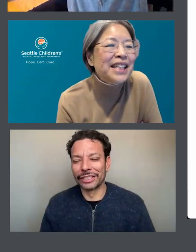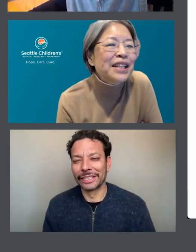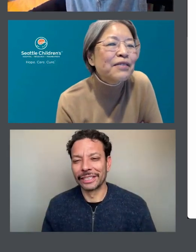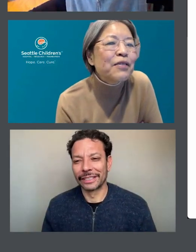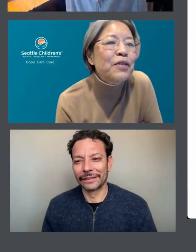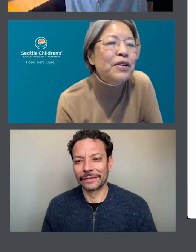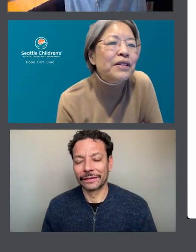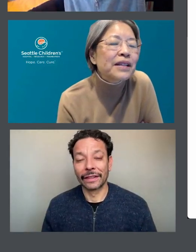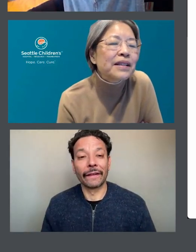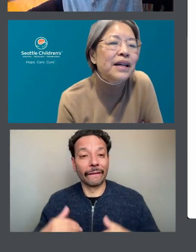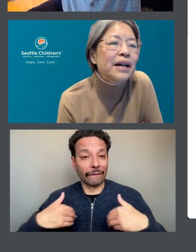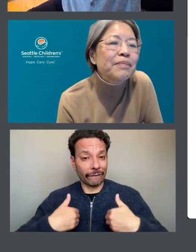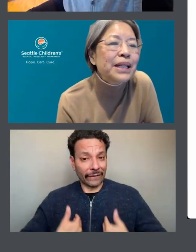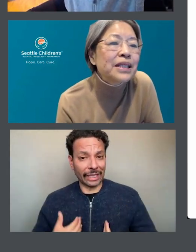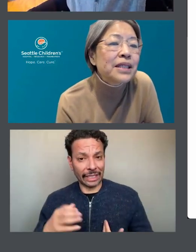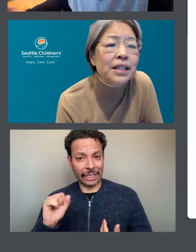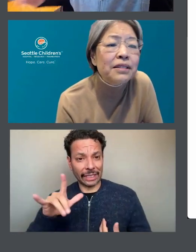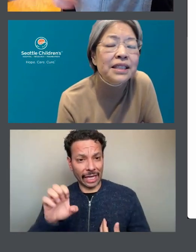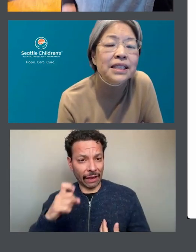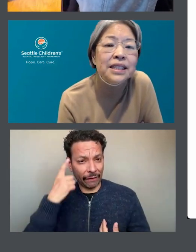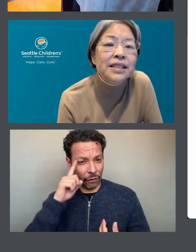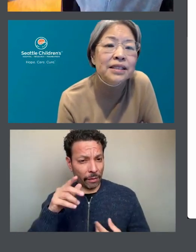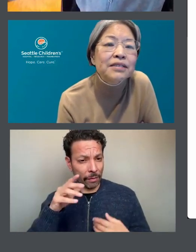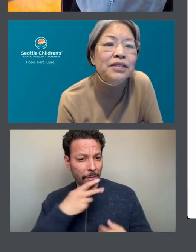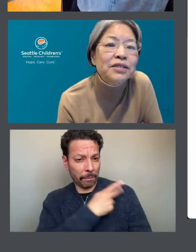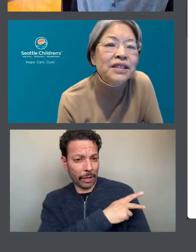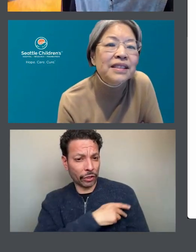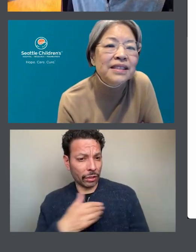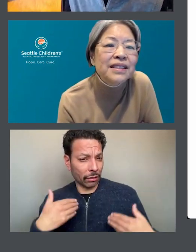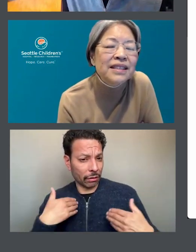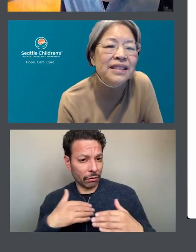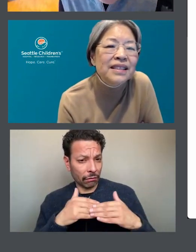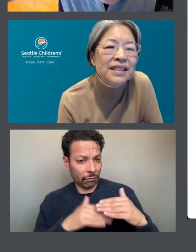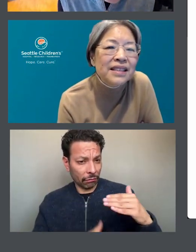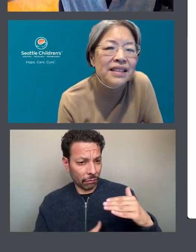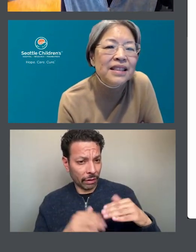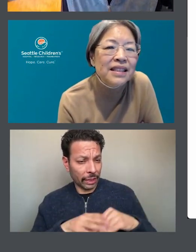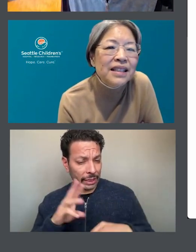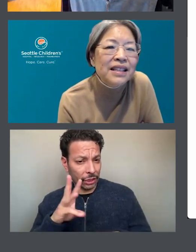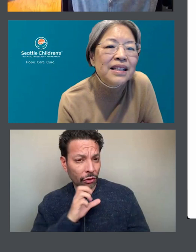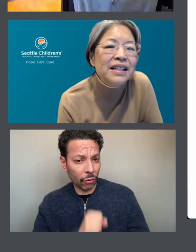there a fatigue scale for patients younger than 6 years old?